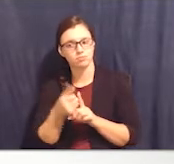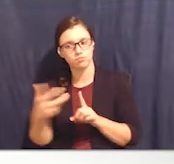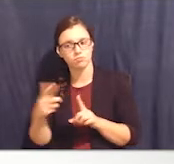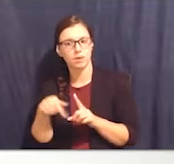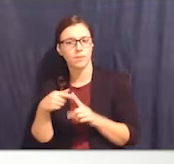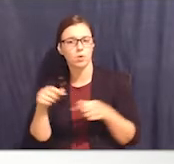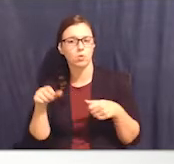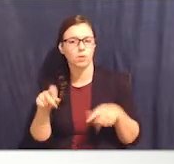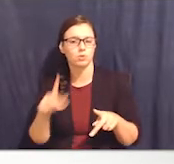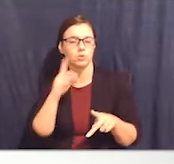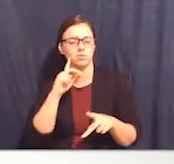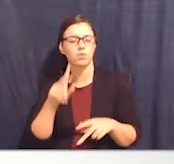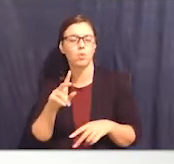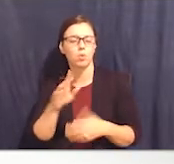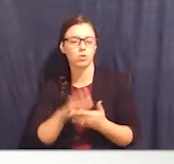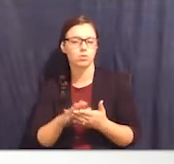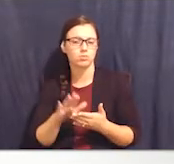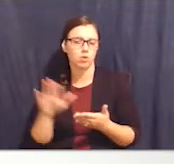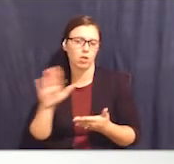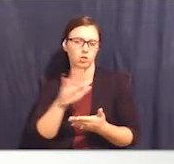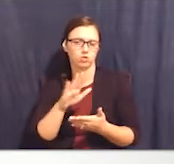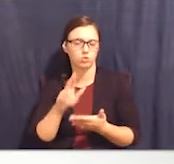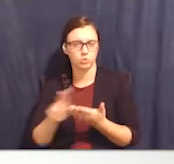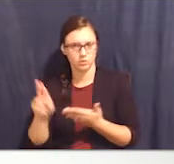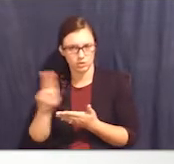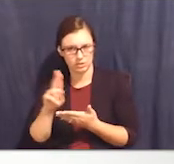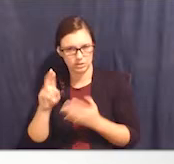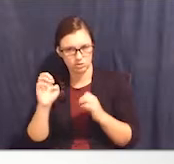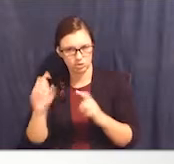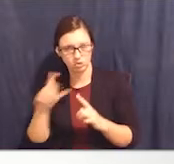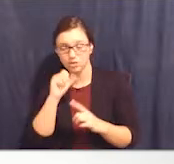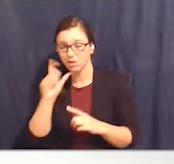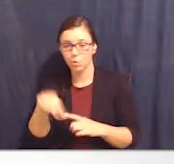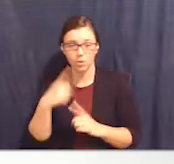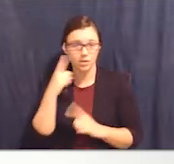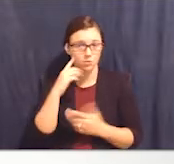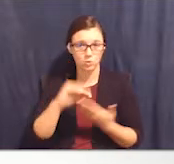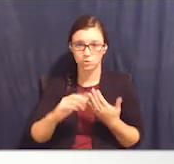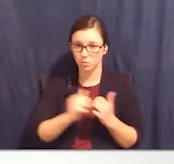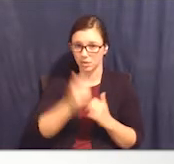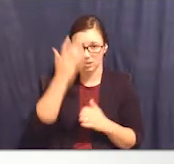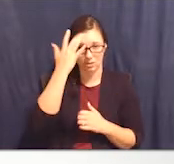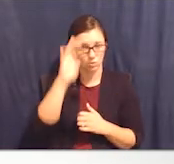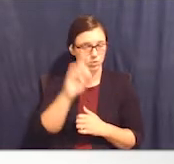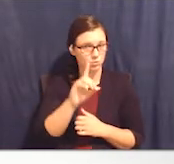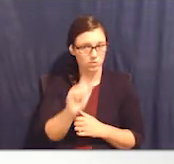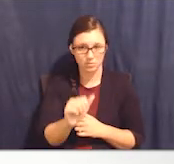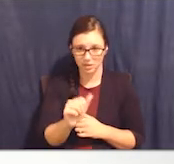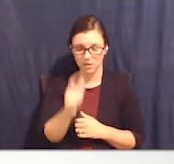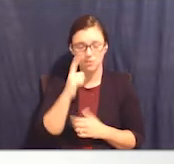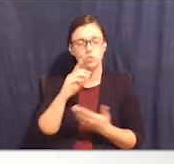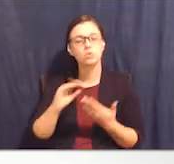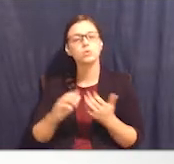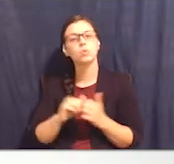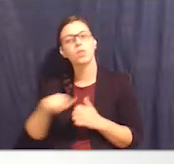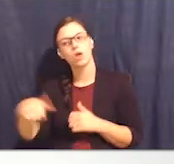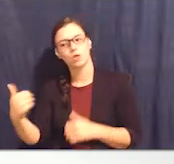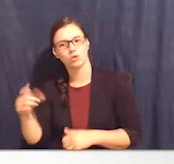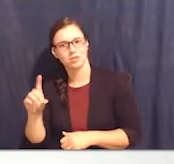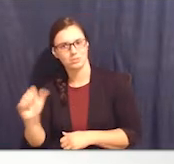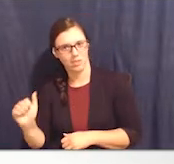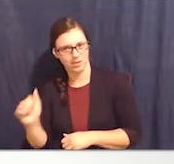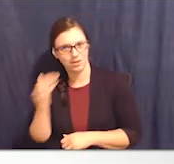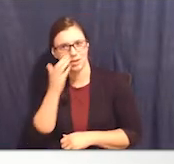And it's to increase awareness of going to college, not just for for